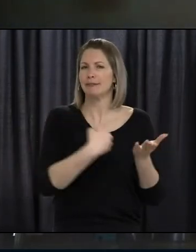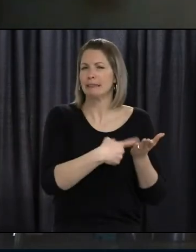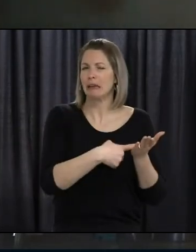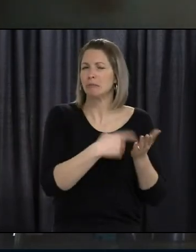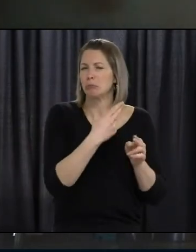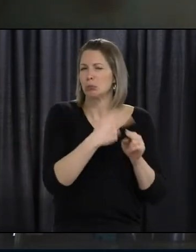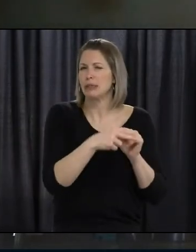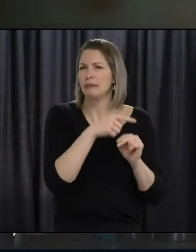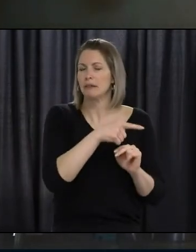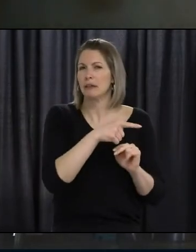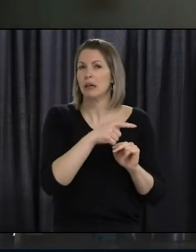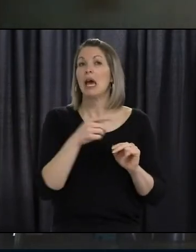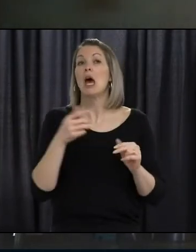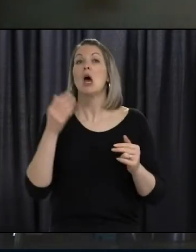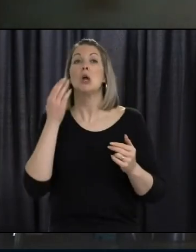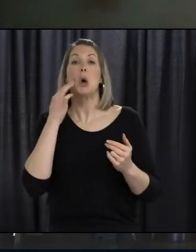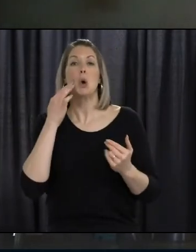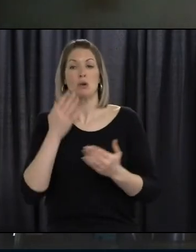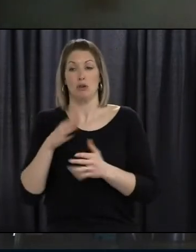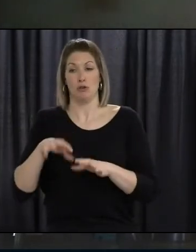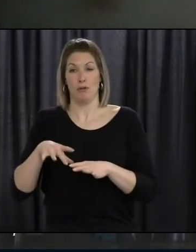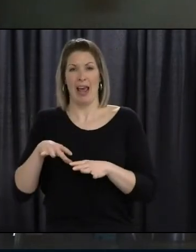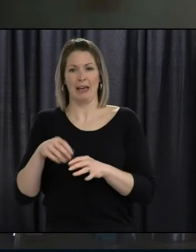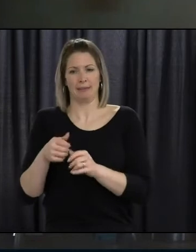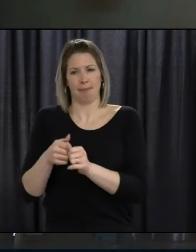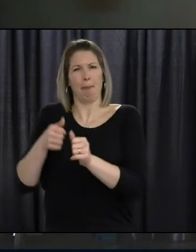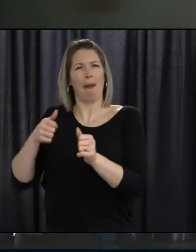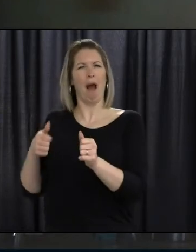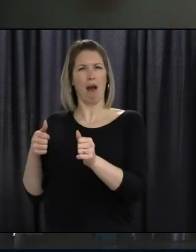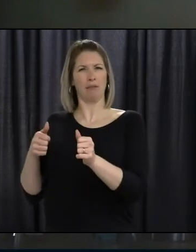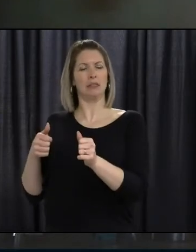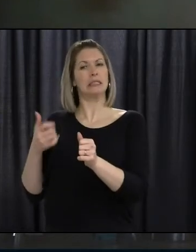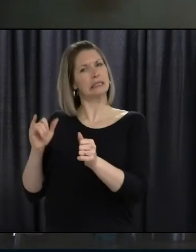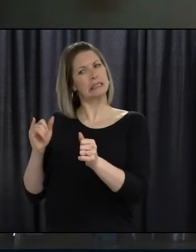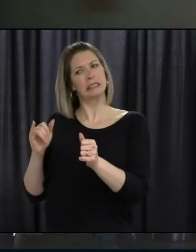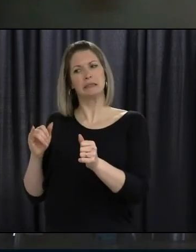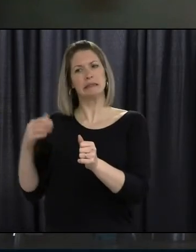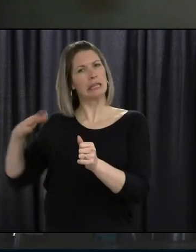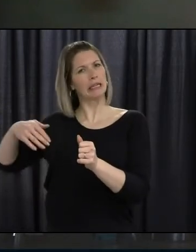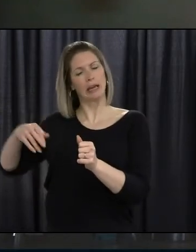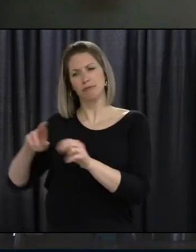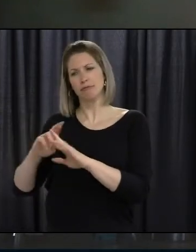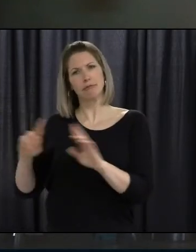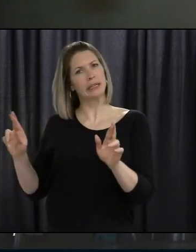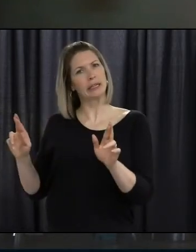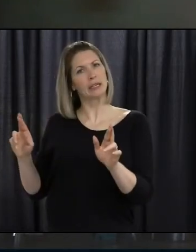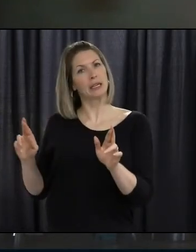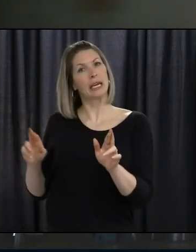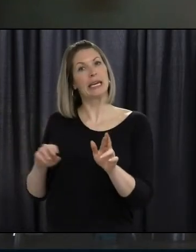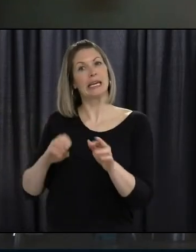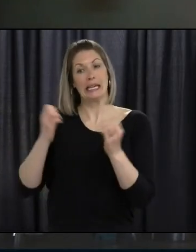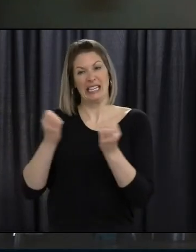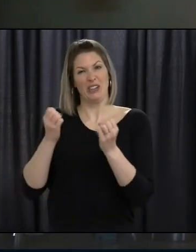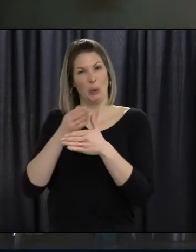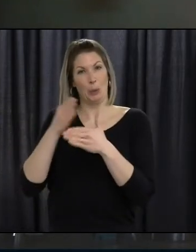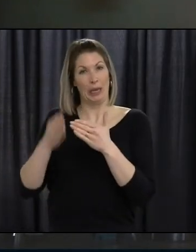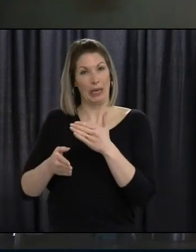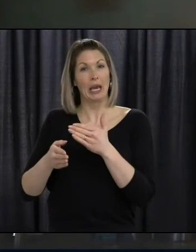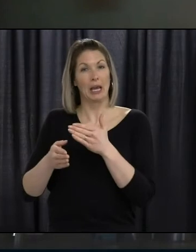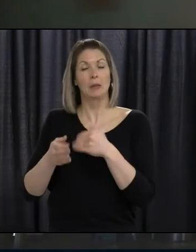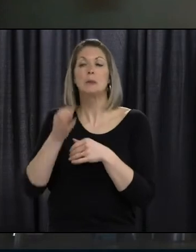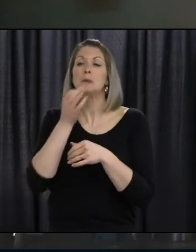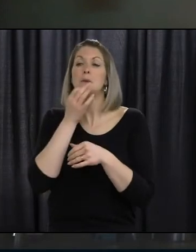to COVID-19, and that we are not anywhere past the Easter weekend, which I think will show